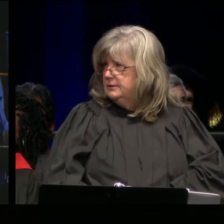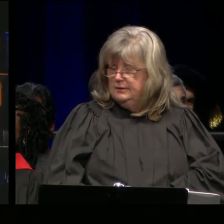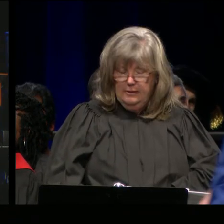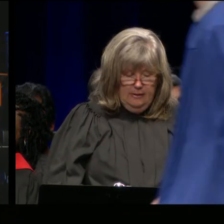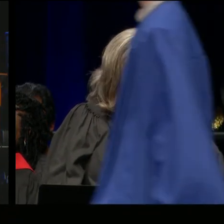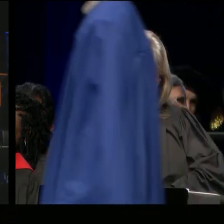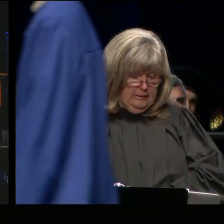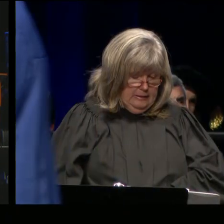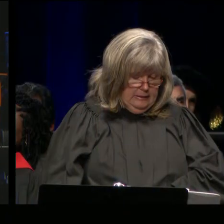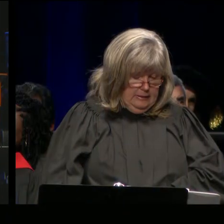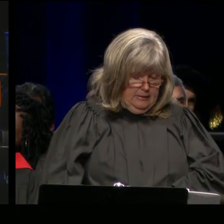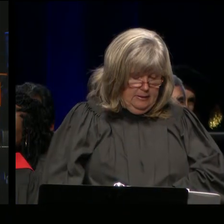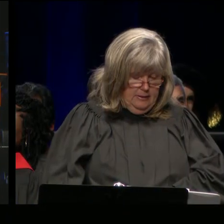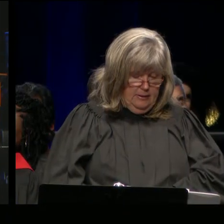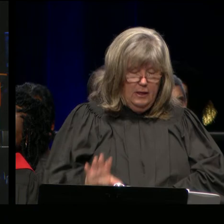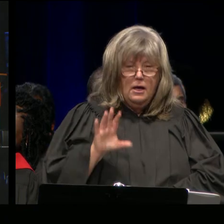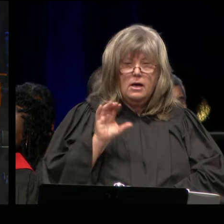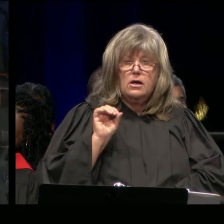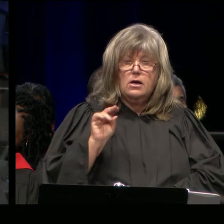Connor Gordon.